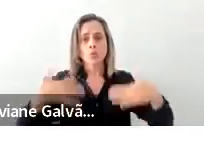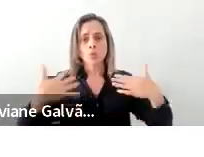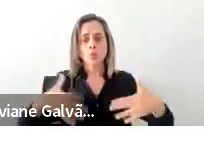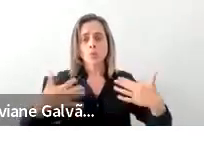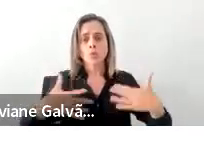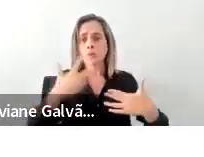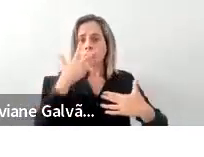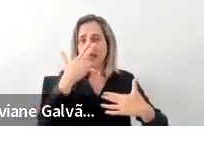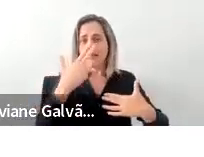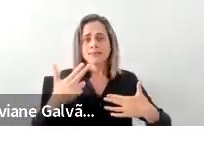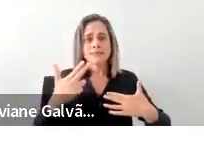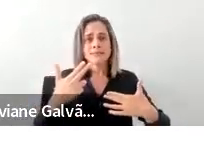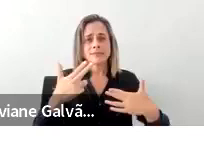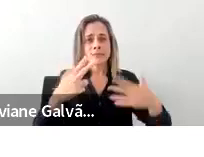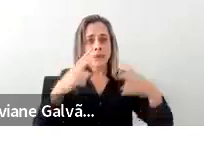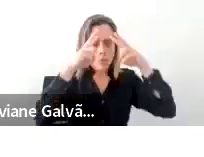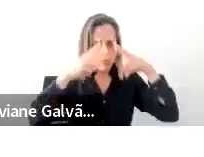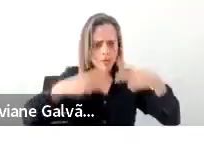And Marx criticizes